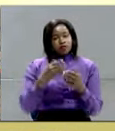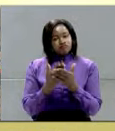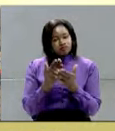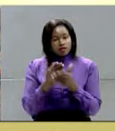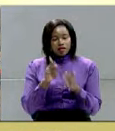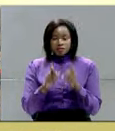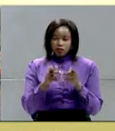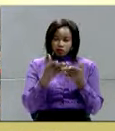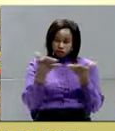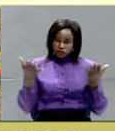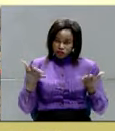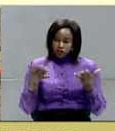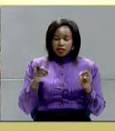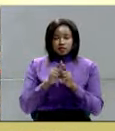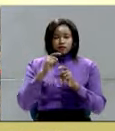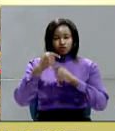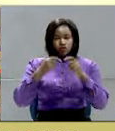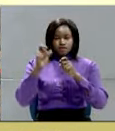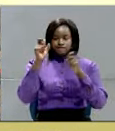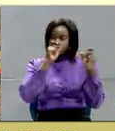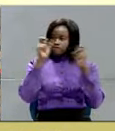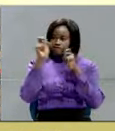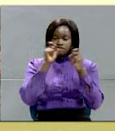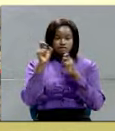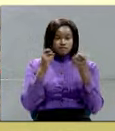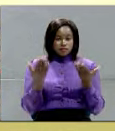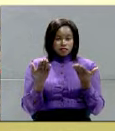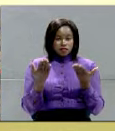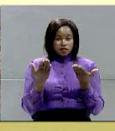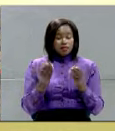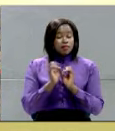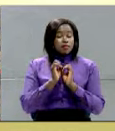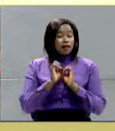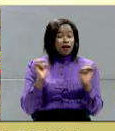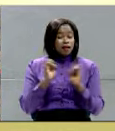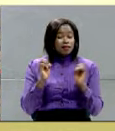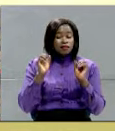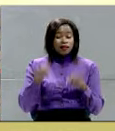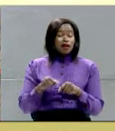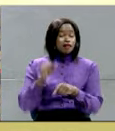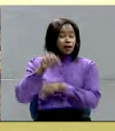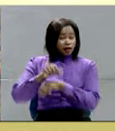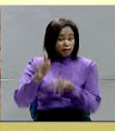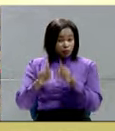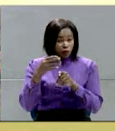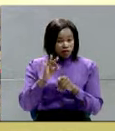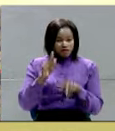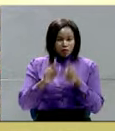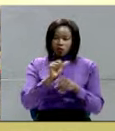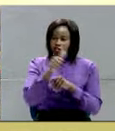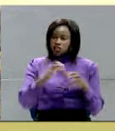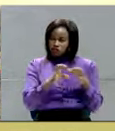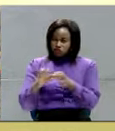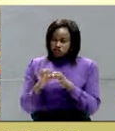to be more vigilant. There is nothing that defeats the people. Once the people are mobilized, once the